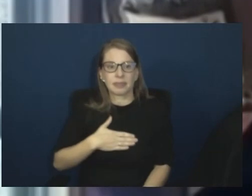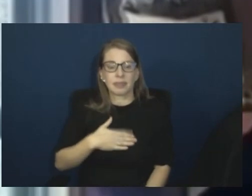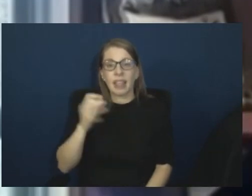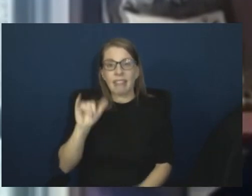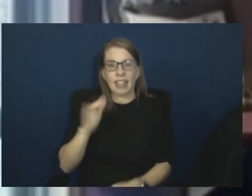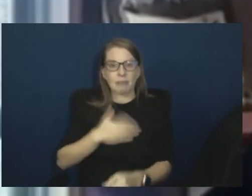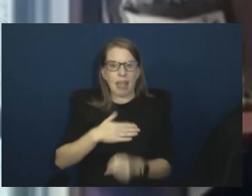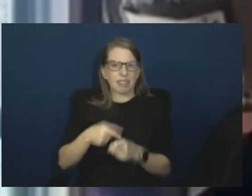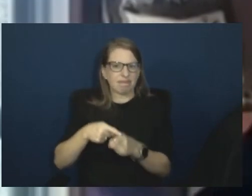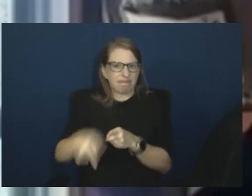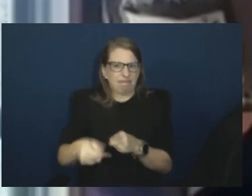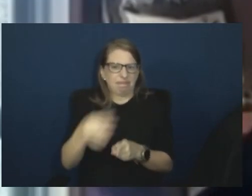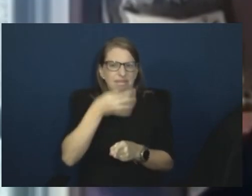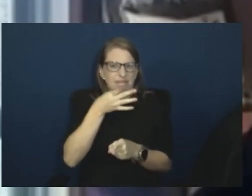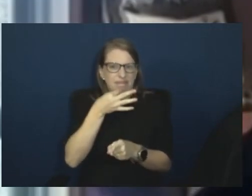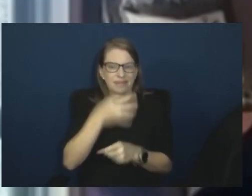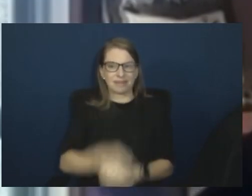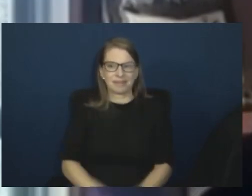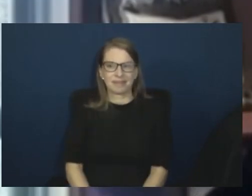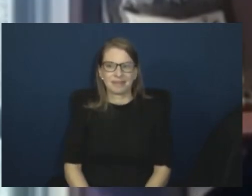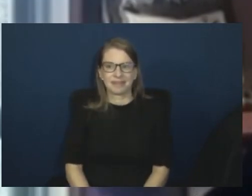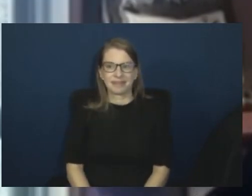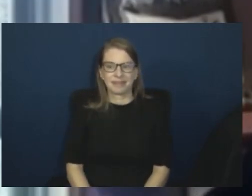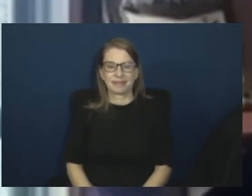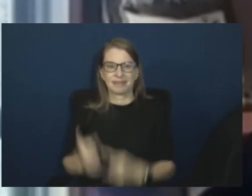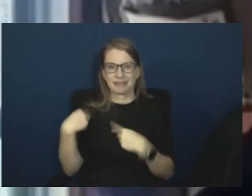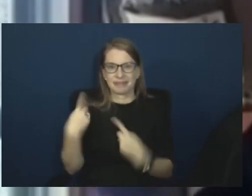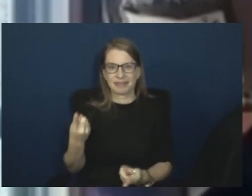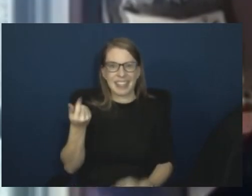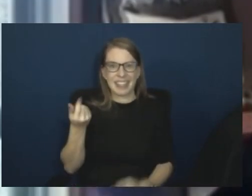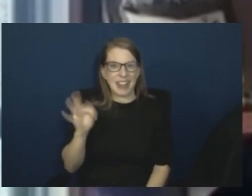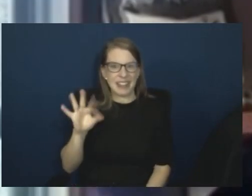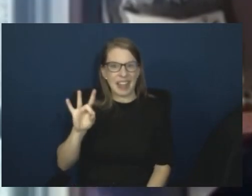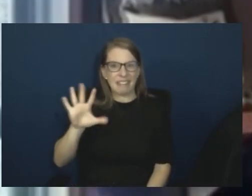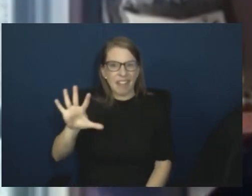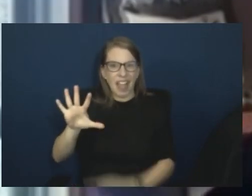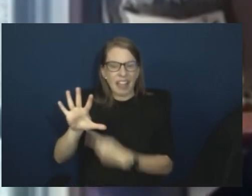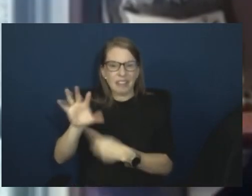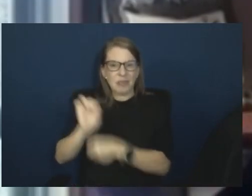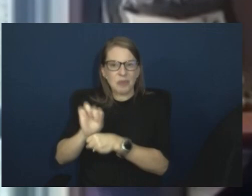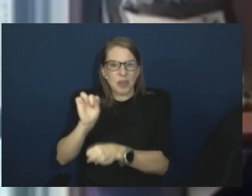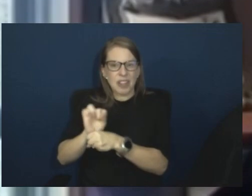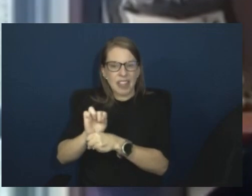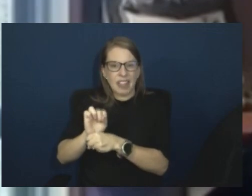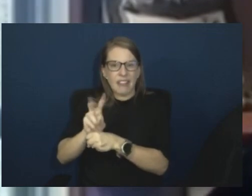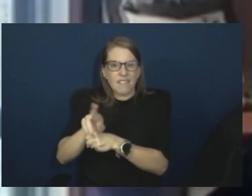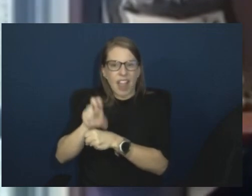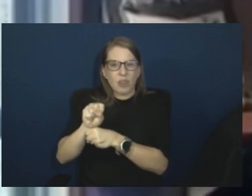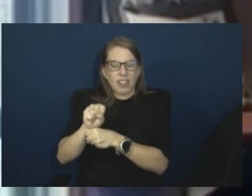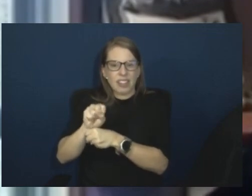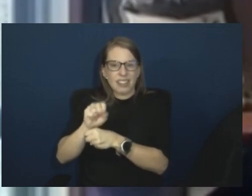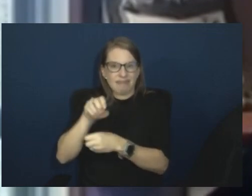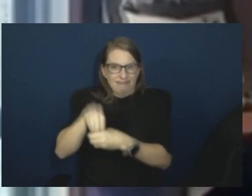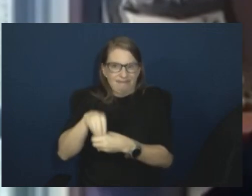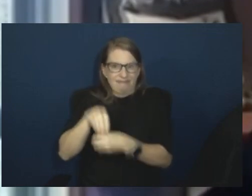I've spent since 1985 working on virus in mosquitoes, Jessica.